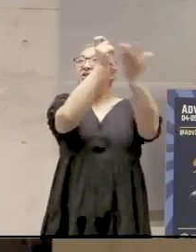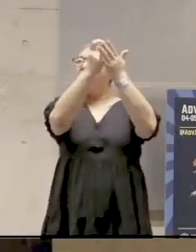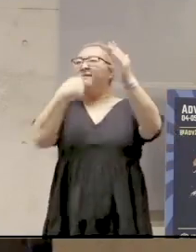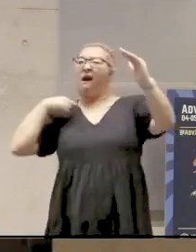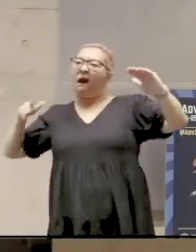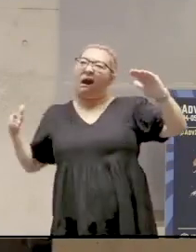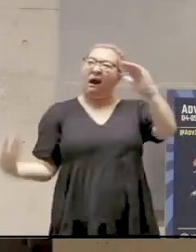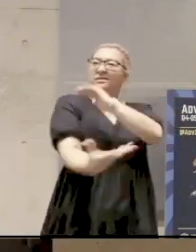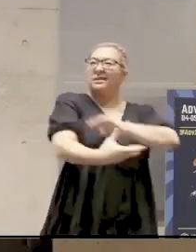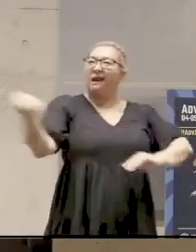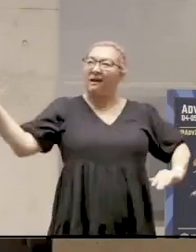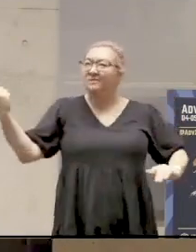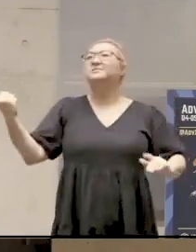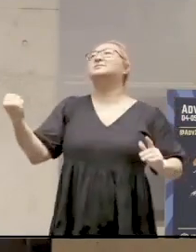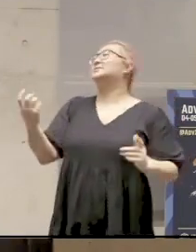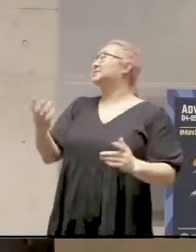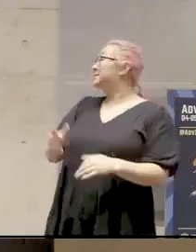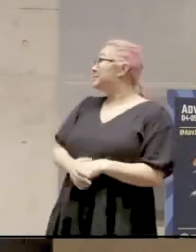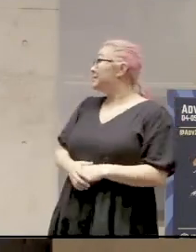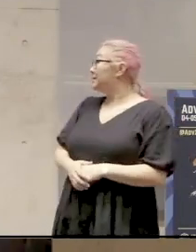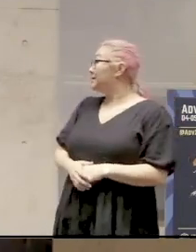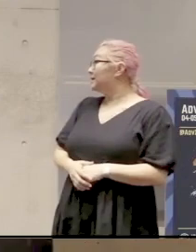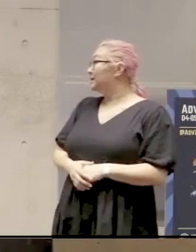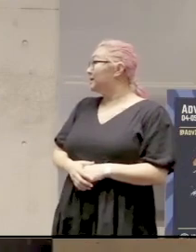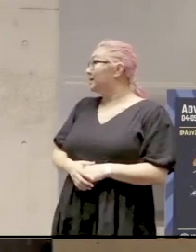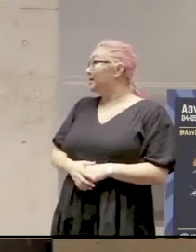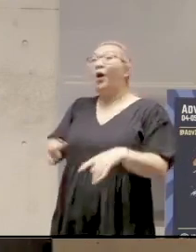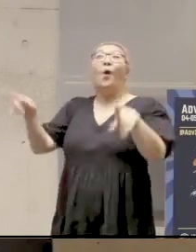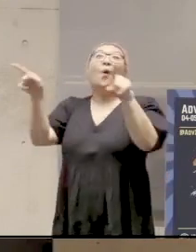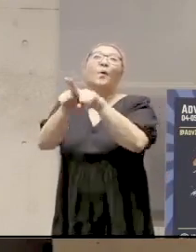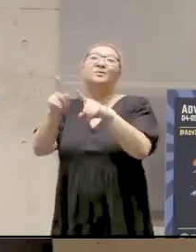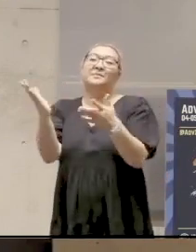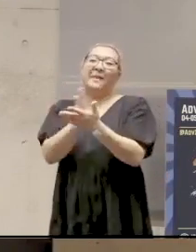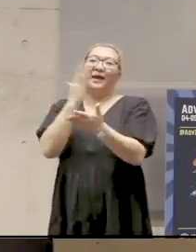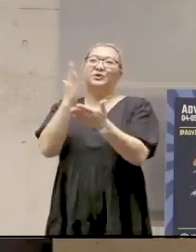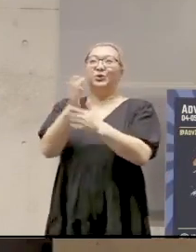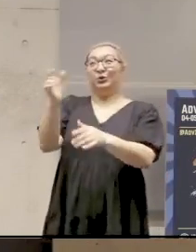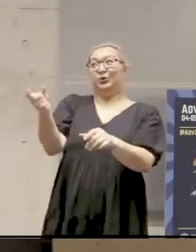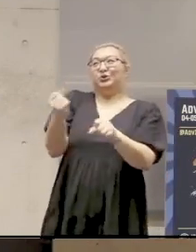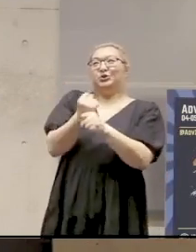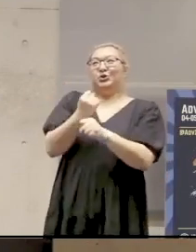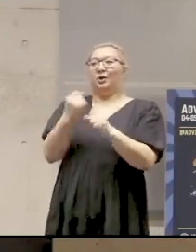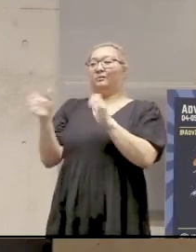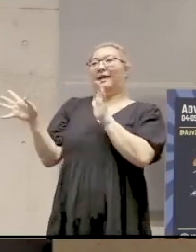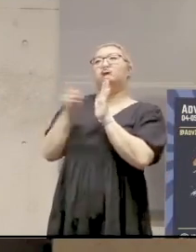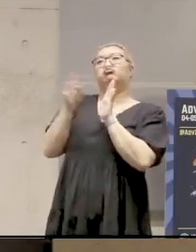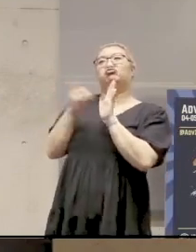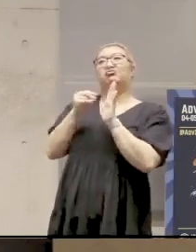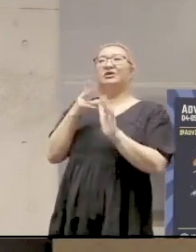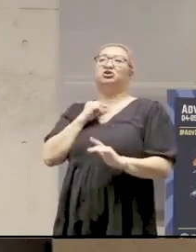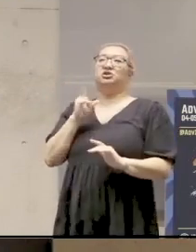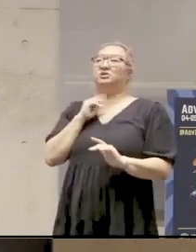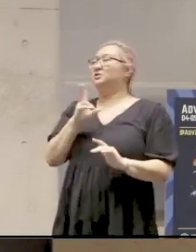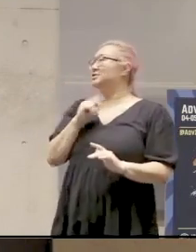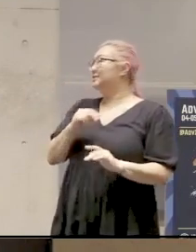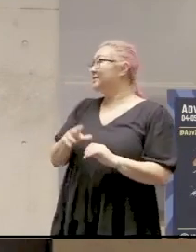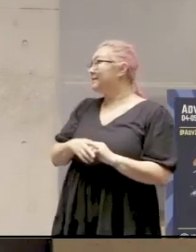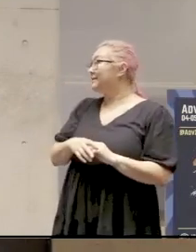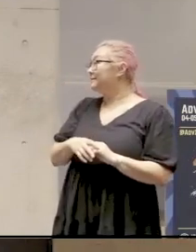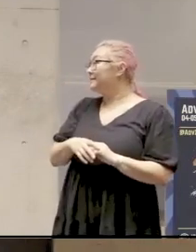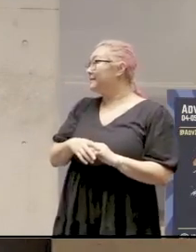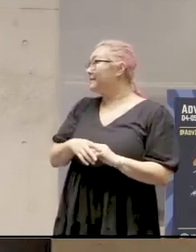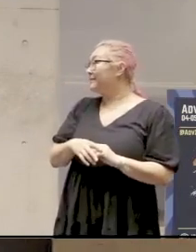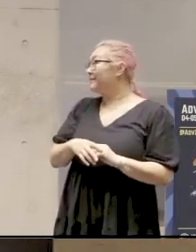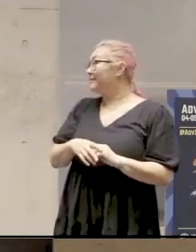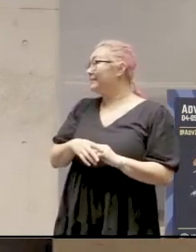great, fantastic. Oh, you do impressions too, wonderful. Oh, people who are living and actually make... Yeah, that's great. No, you're fine.